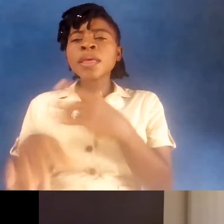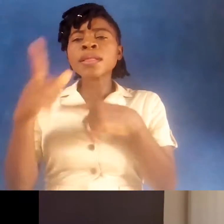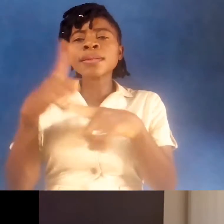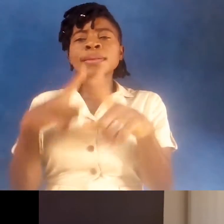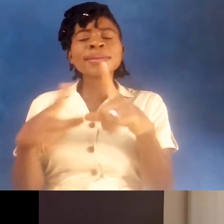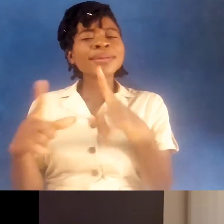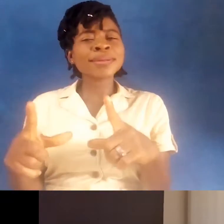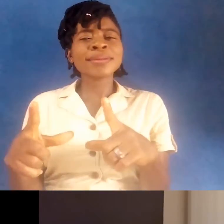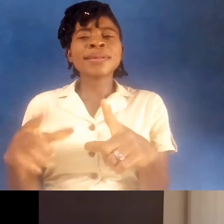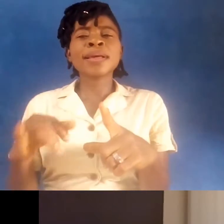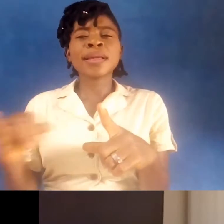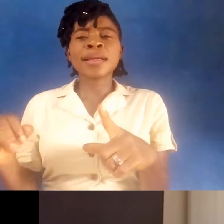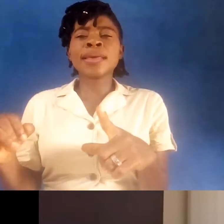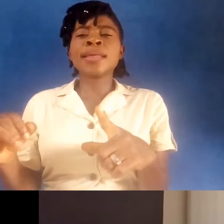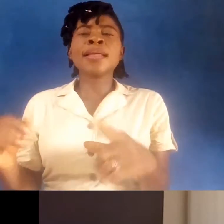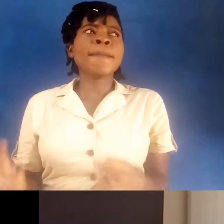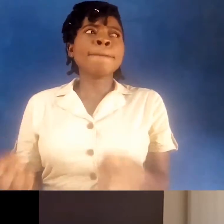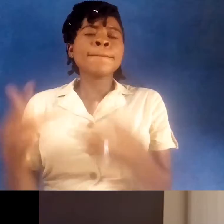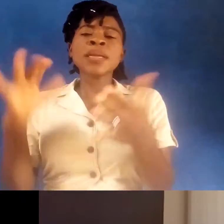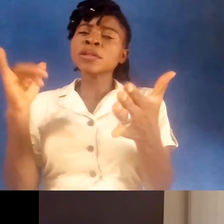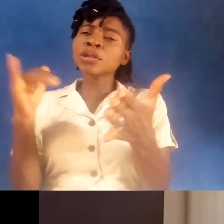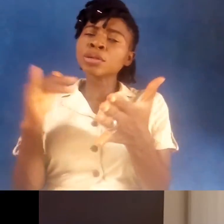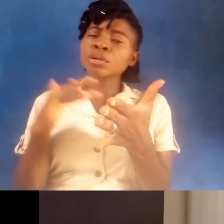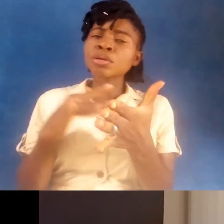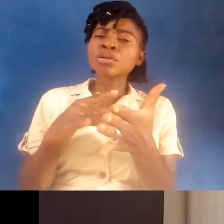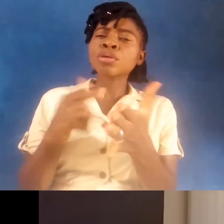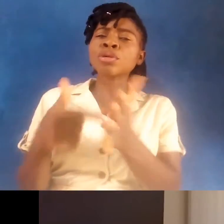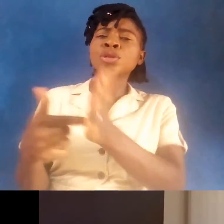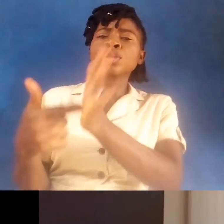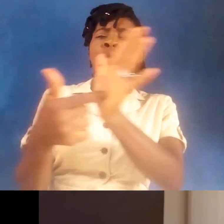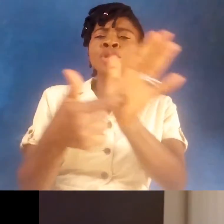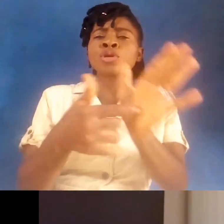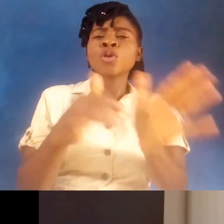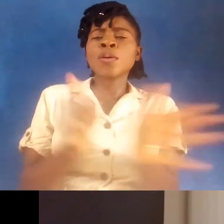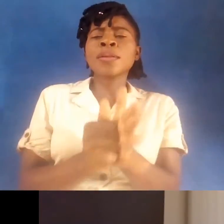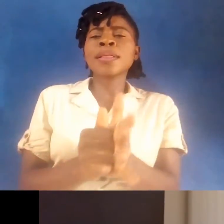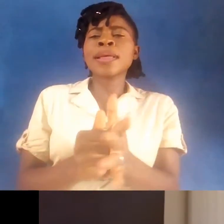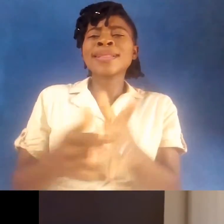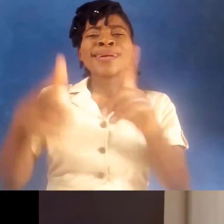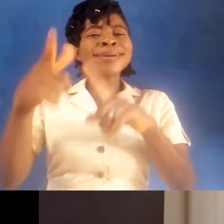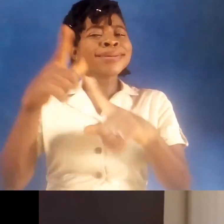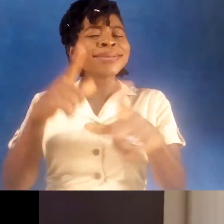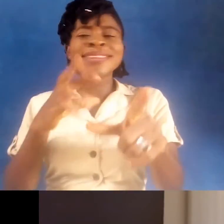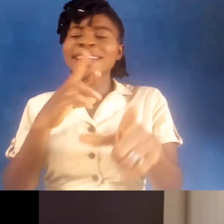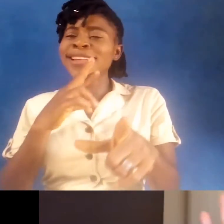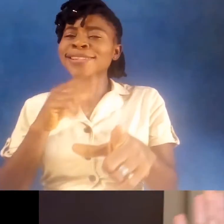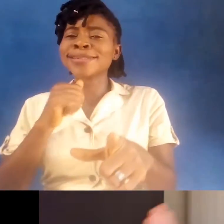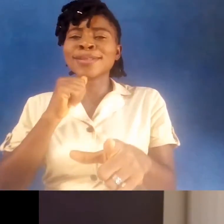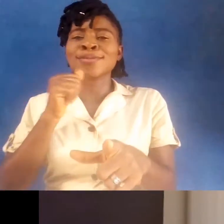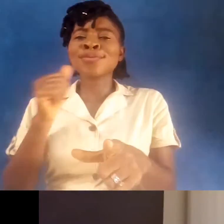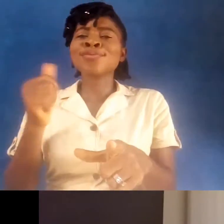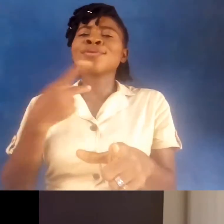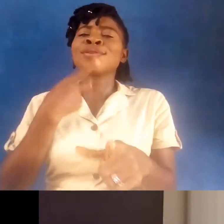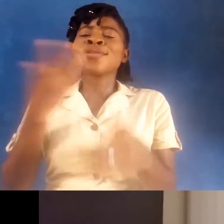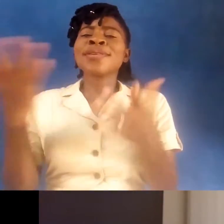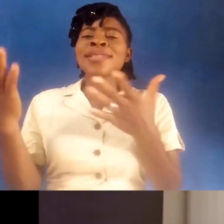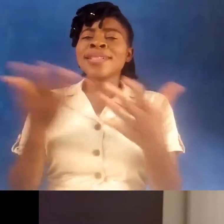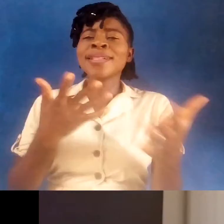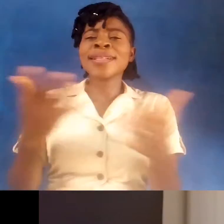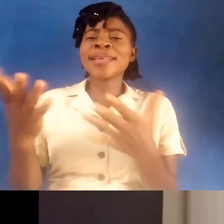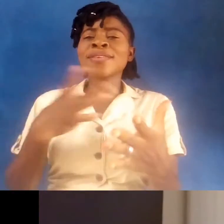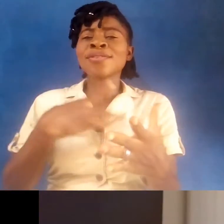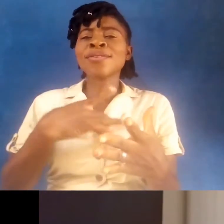several studies show that signs are not gestures like some people thought in the